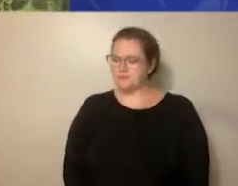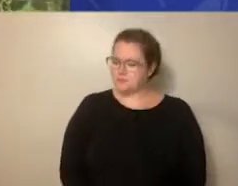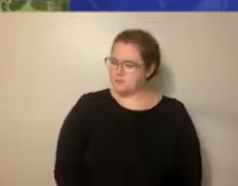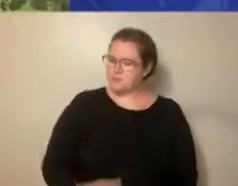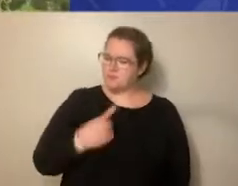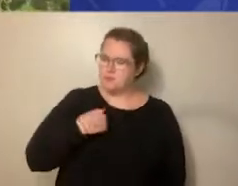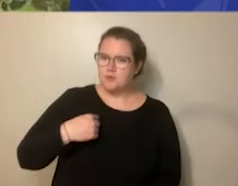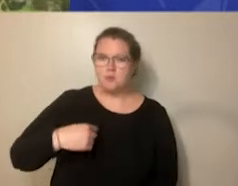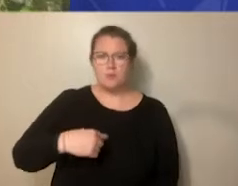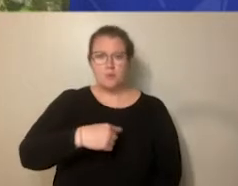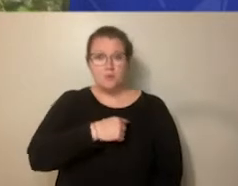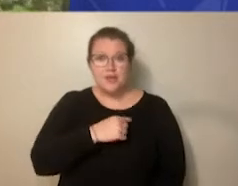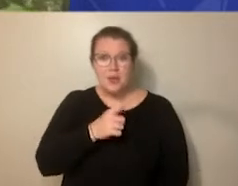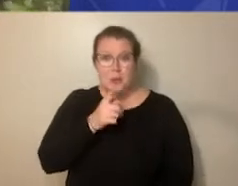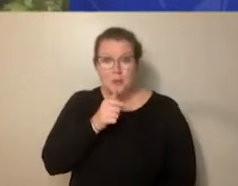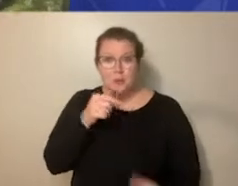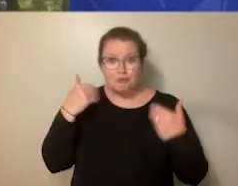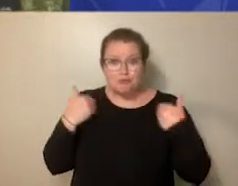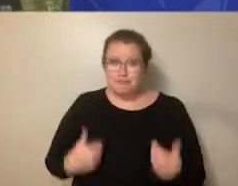We are